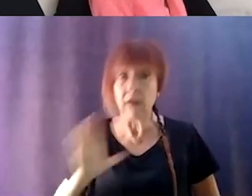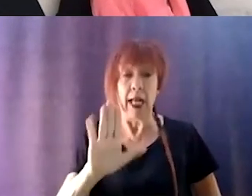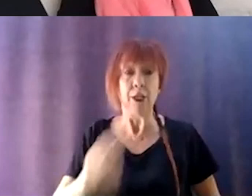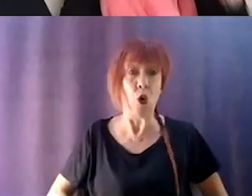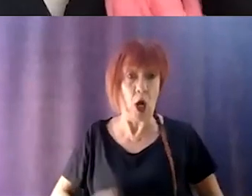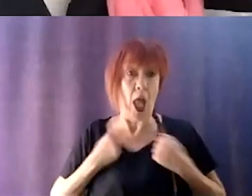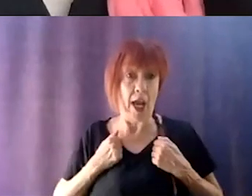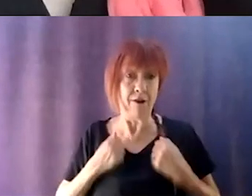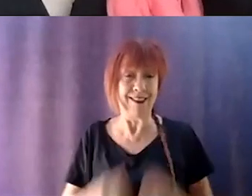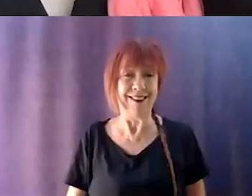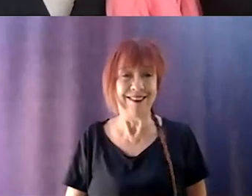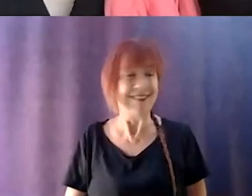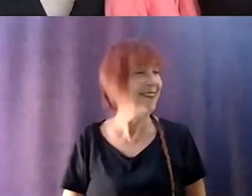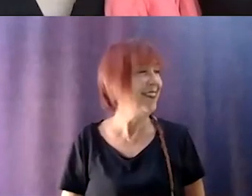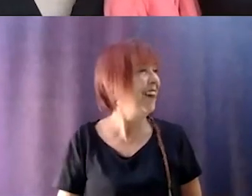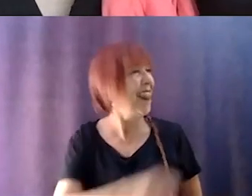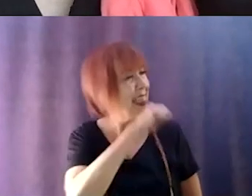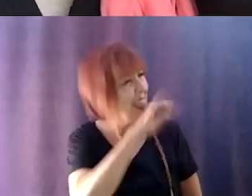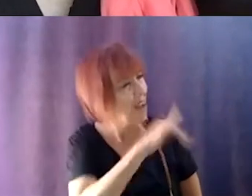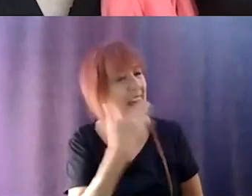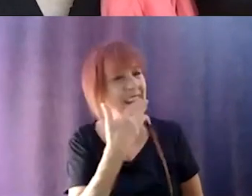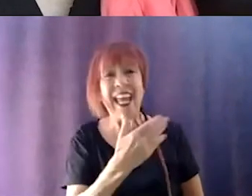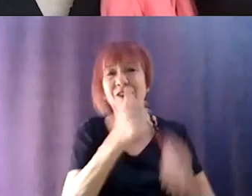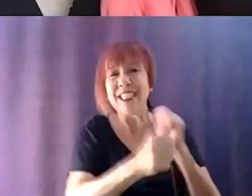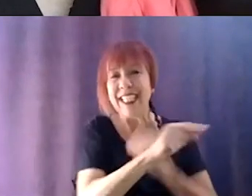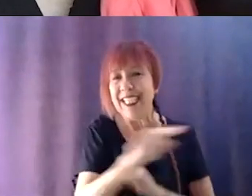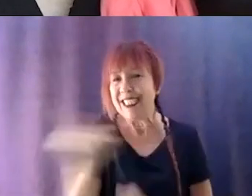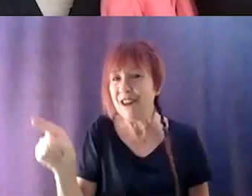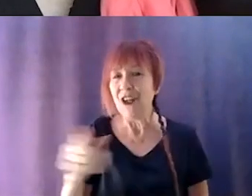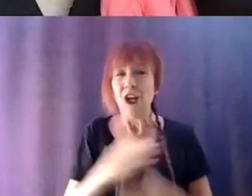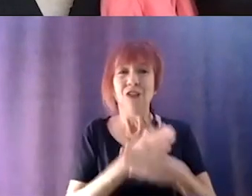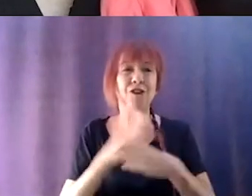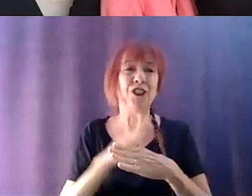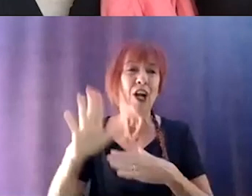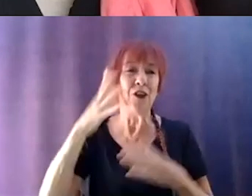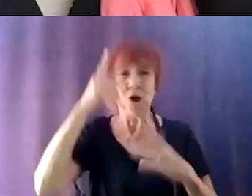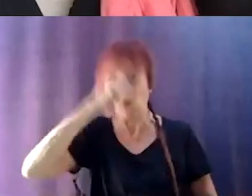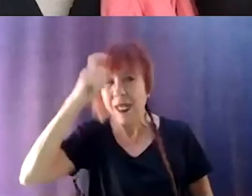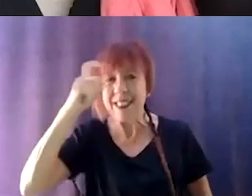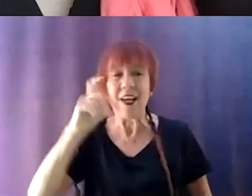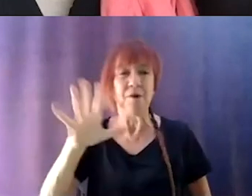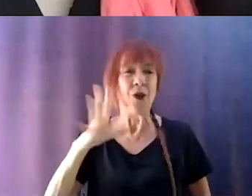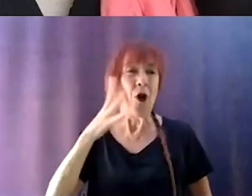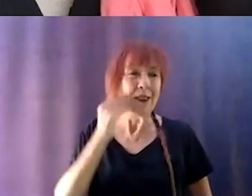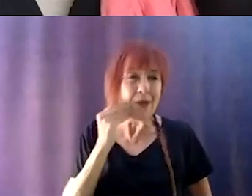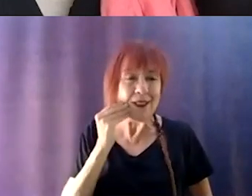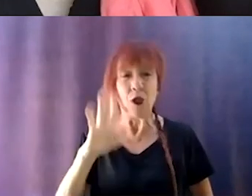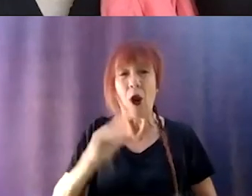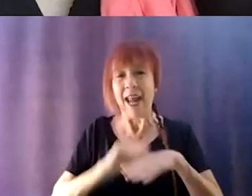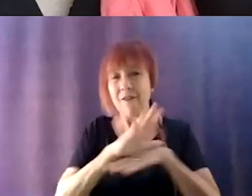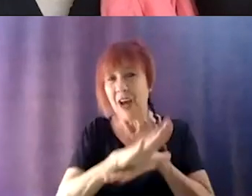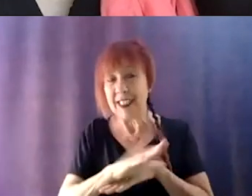I love that. Thank you so much to each of you for sharing your incredible wisdom, experience, and advice. I am